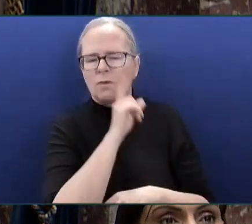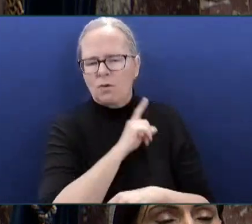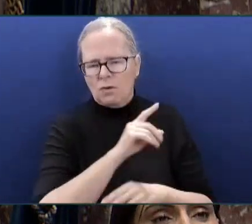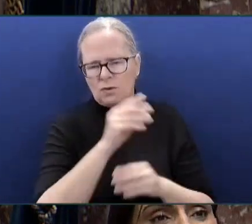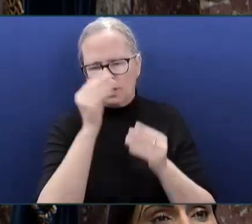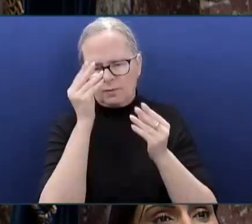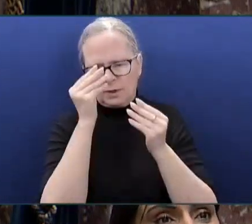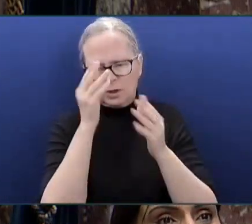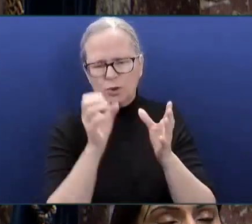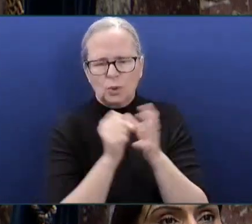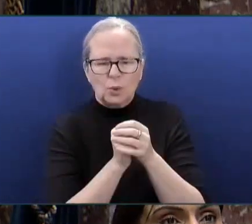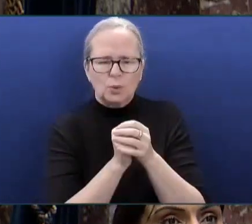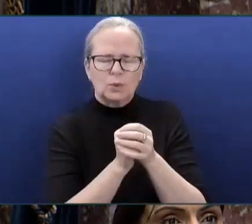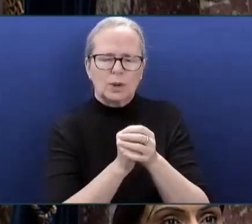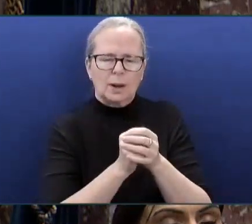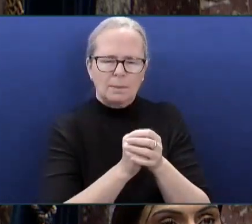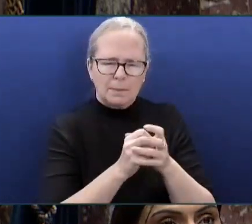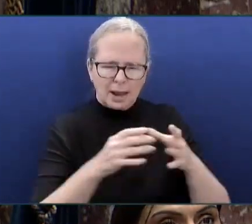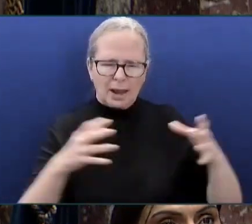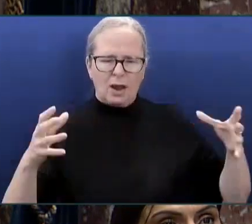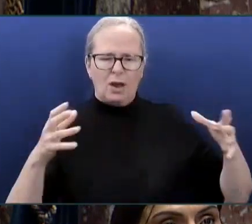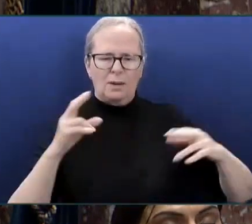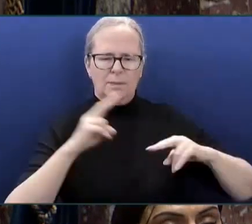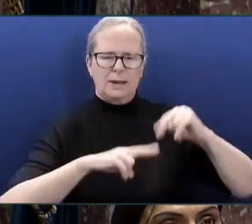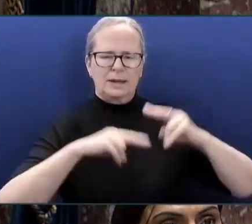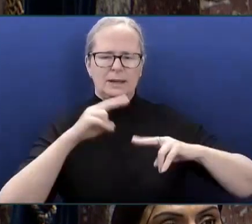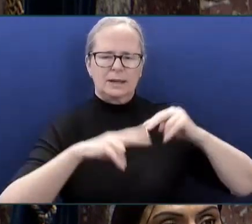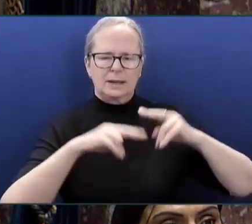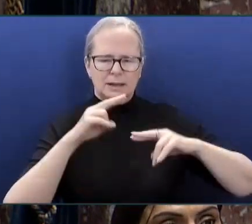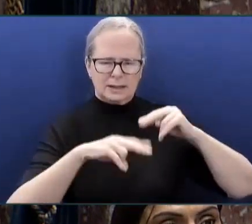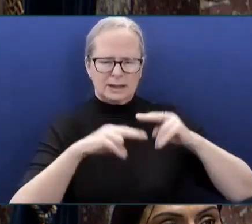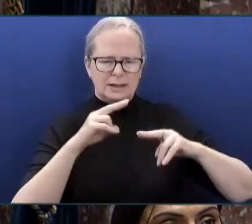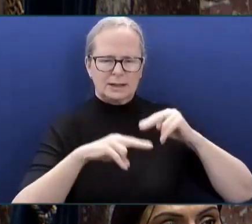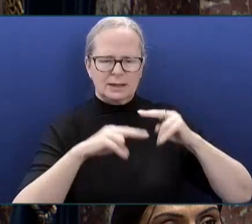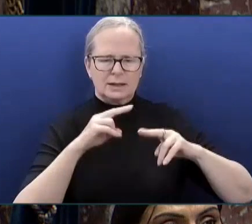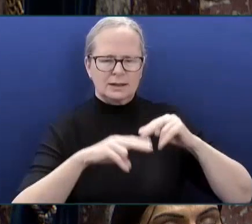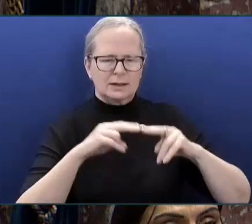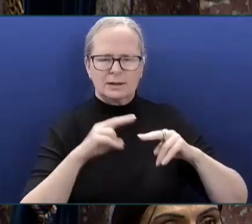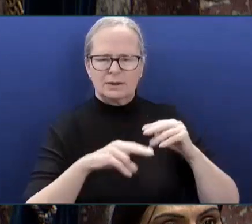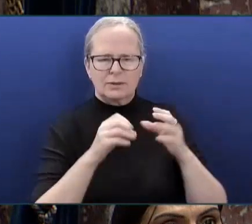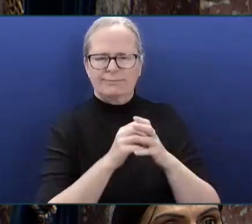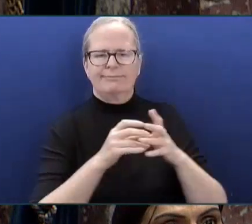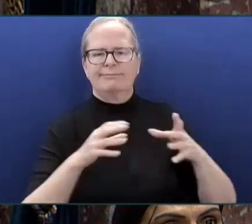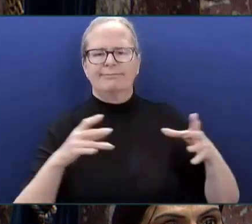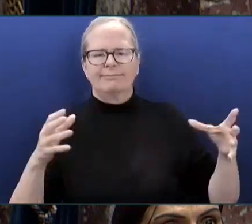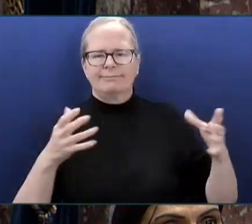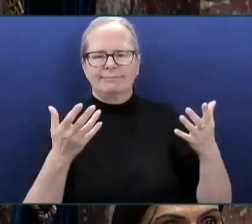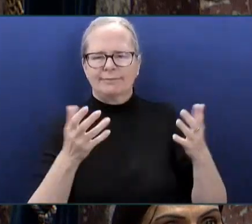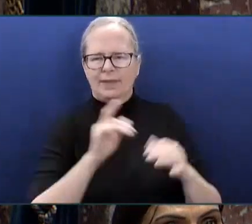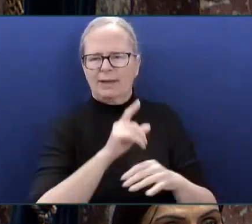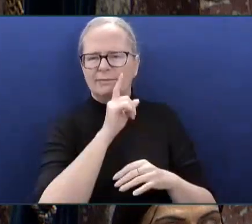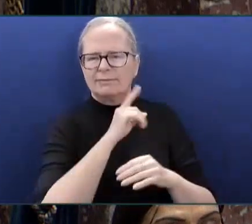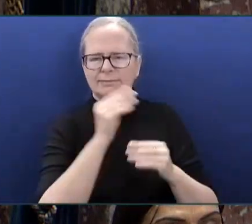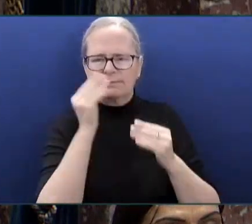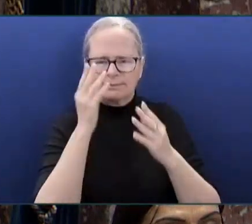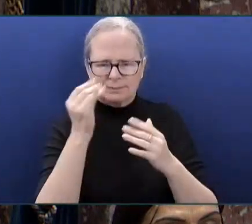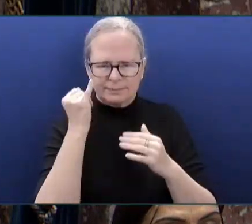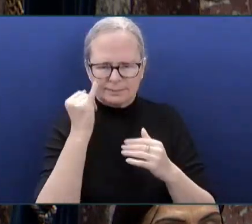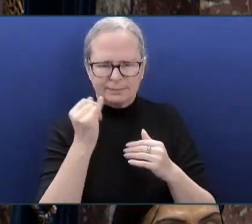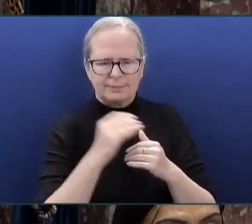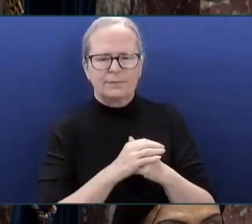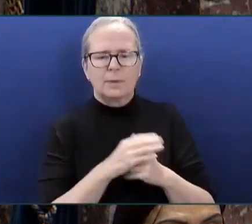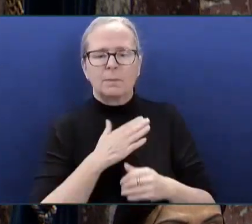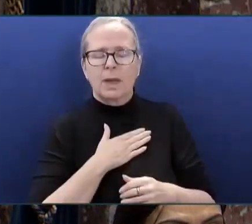Mr. Speaker, because this government knows much better. My question is through you to the Minister of Environment and Climate